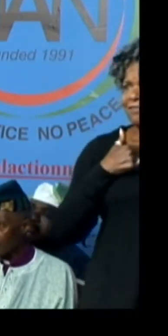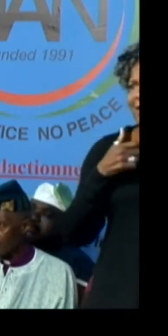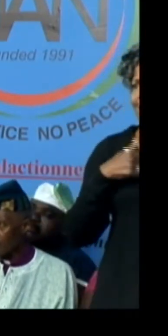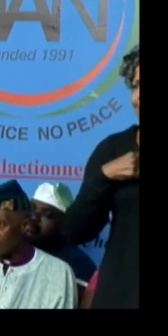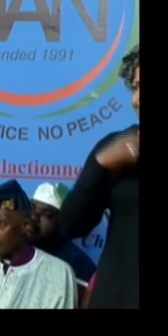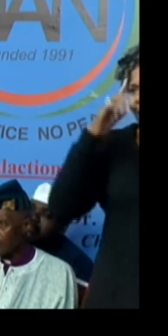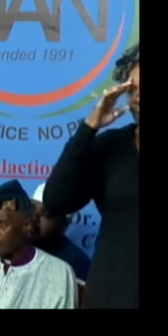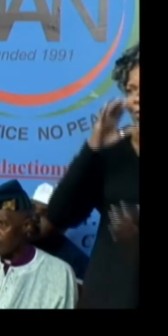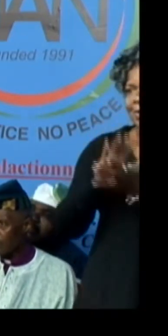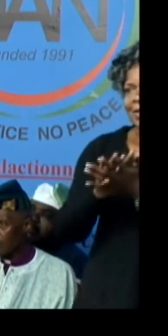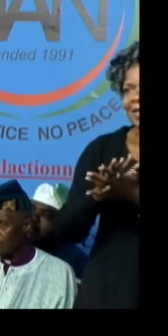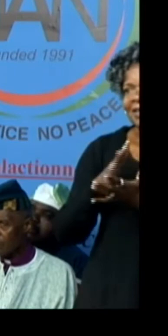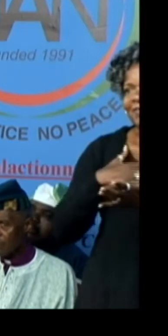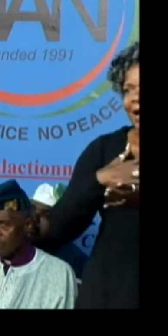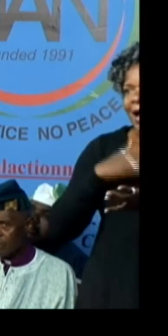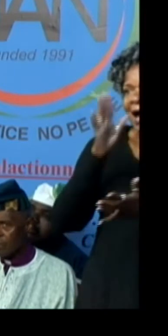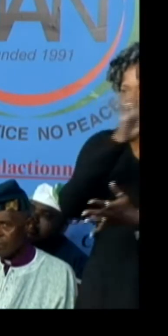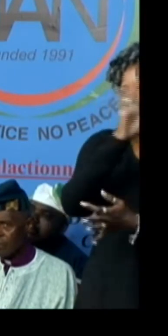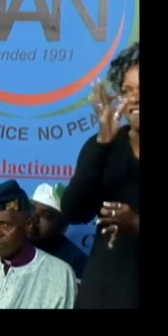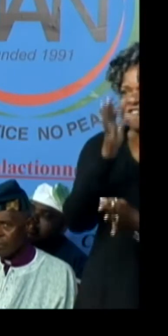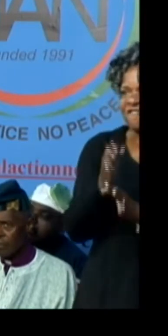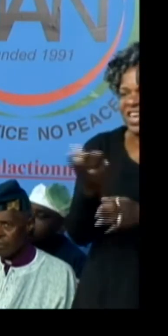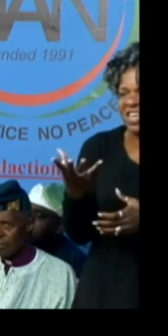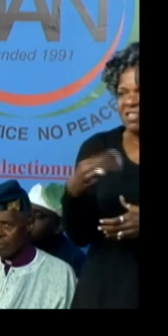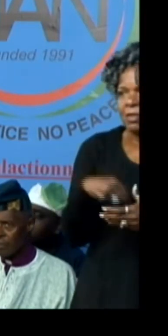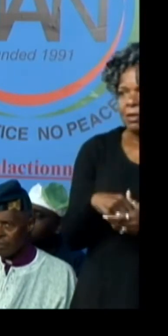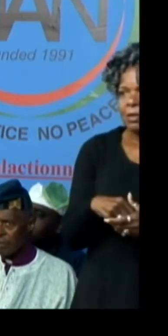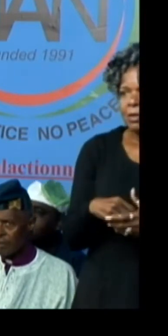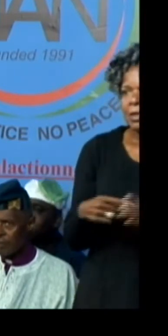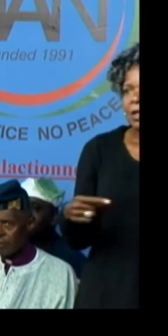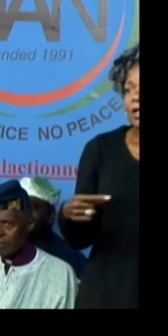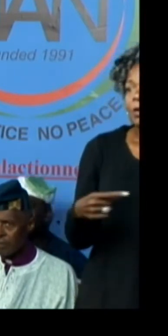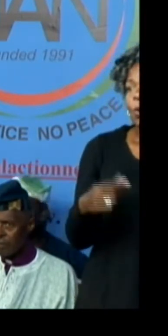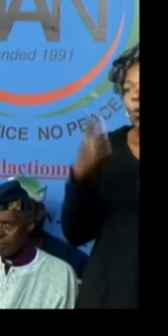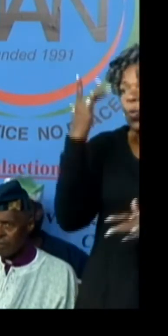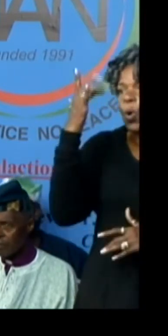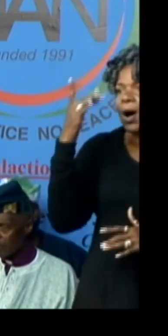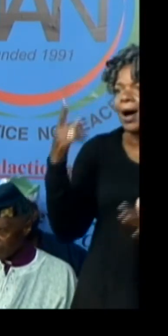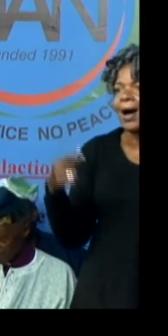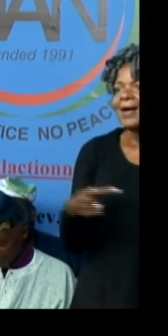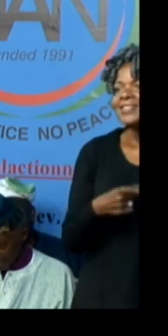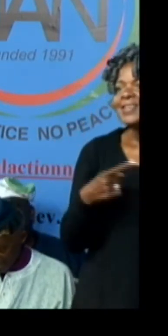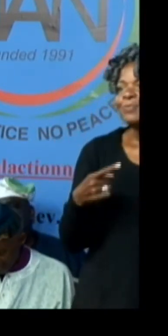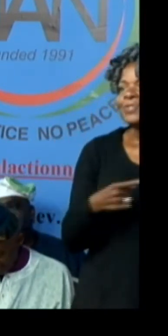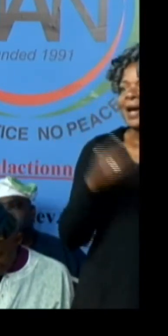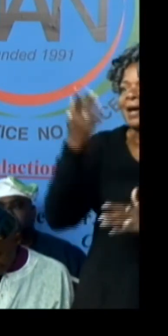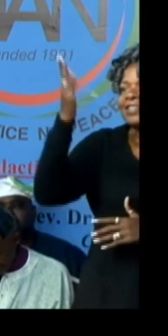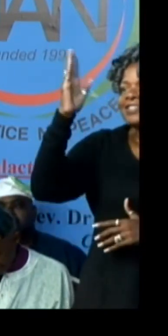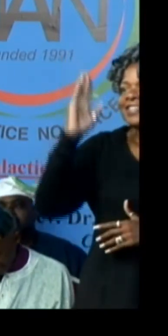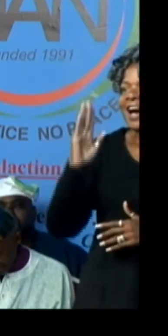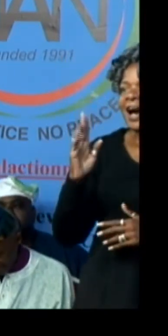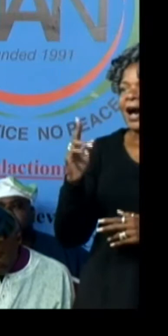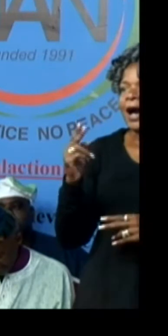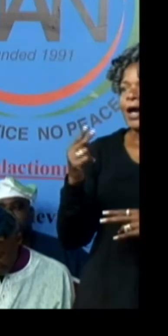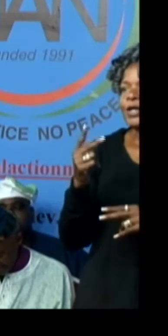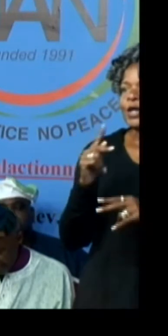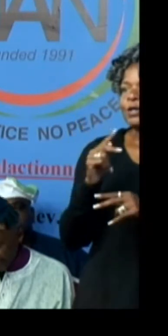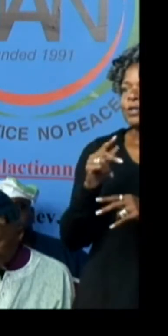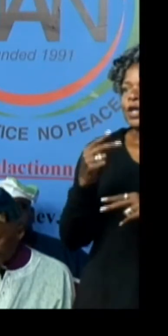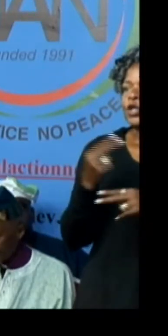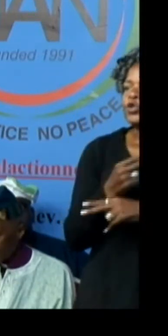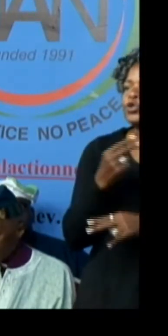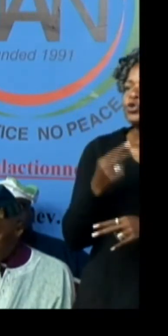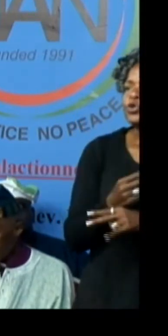because sometimes God will use unexpected things. Amen. You know, faith